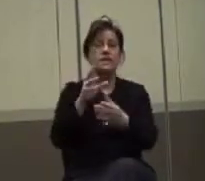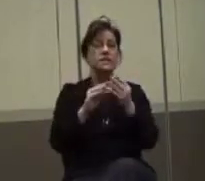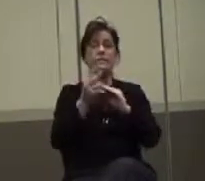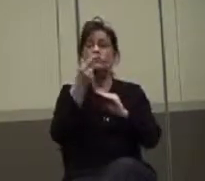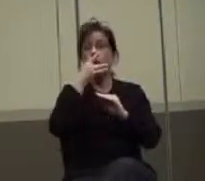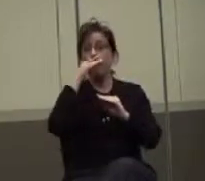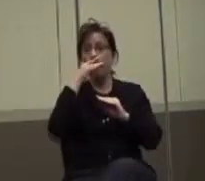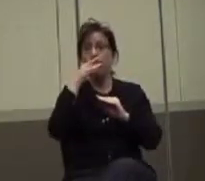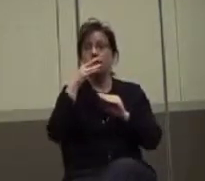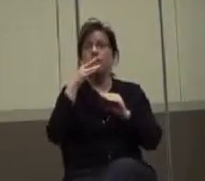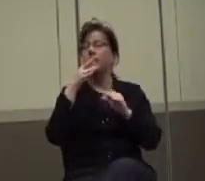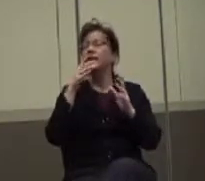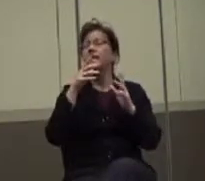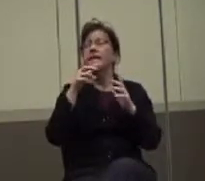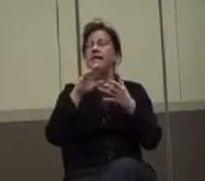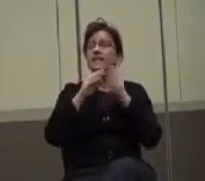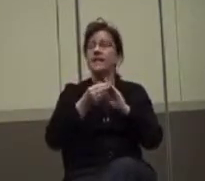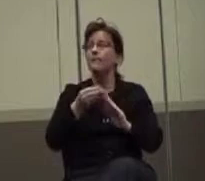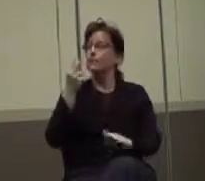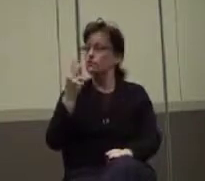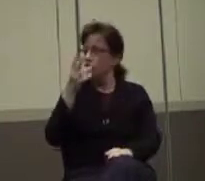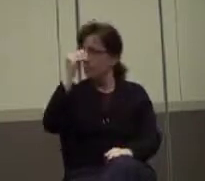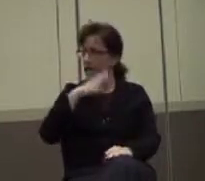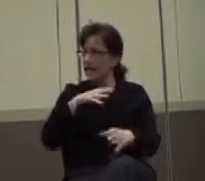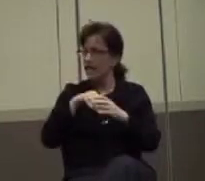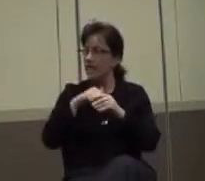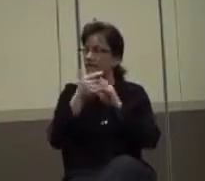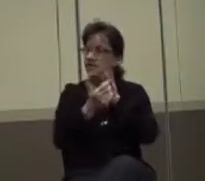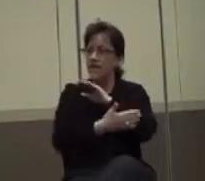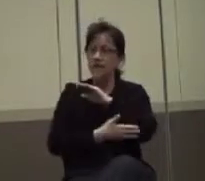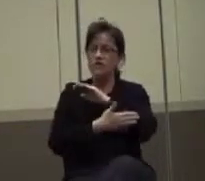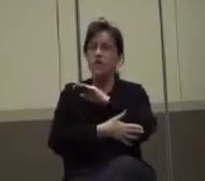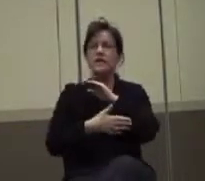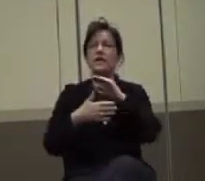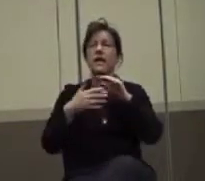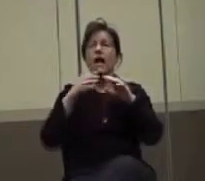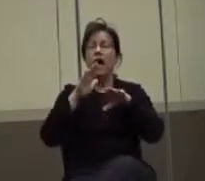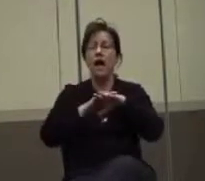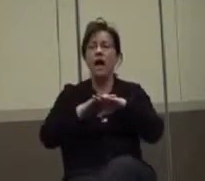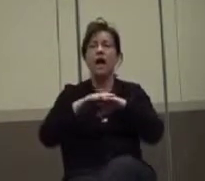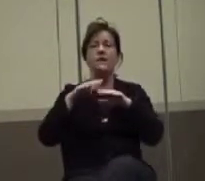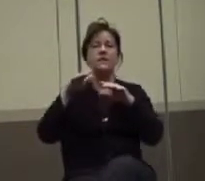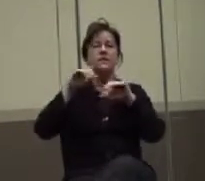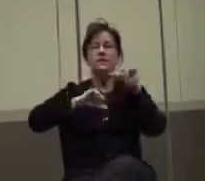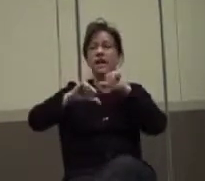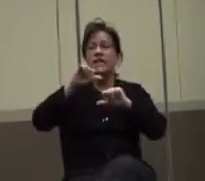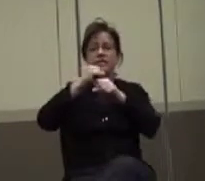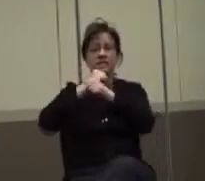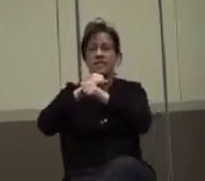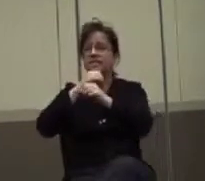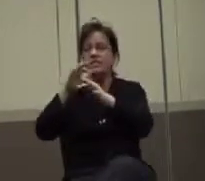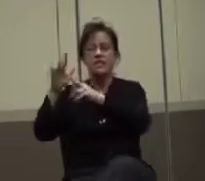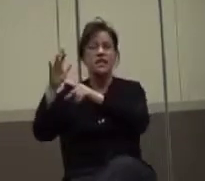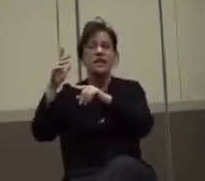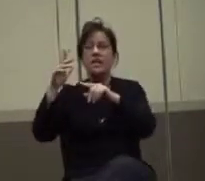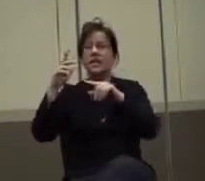physics. He studies things that you can't see, like black holes. He can't read a word. Everything has to be on